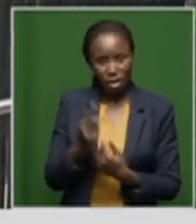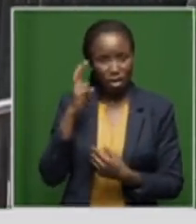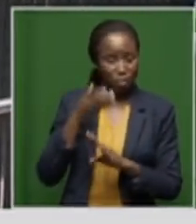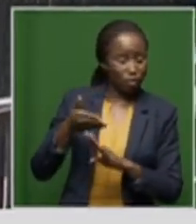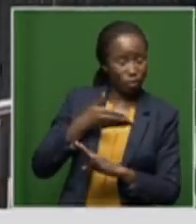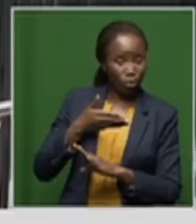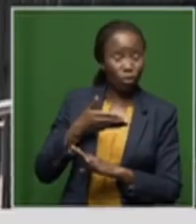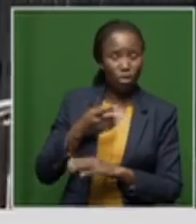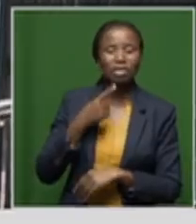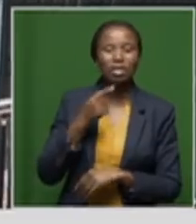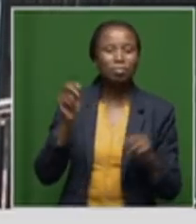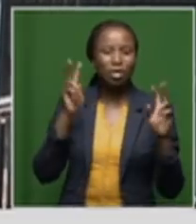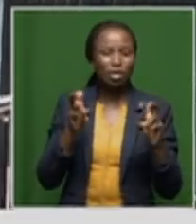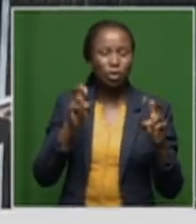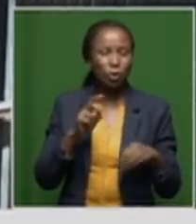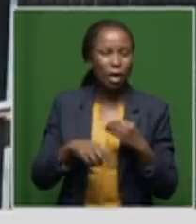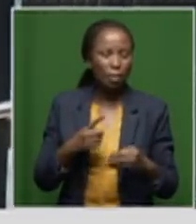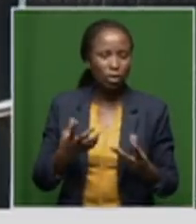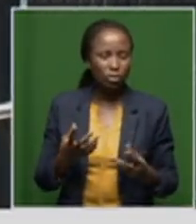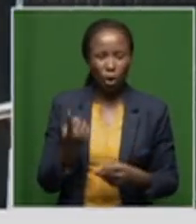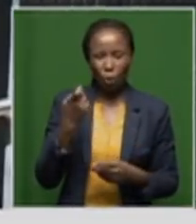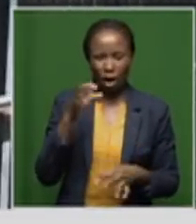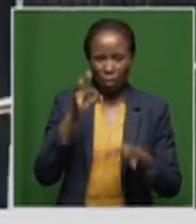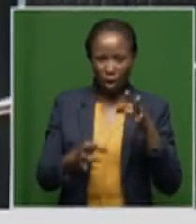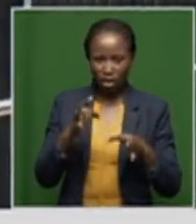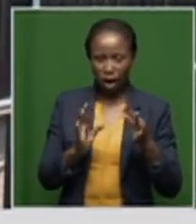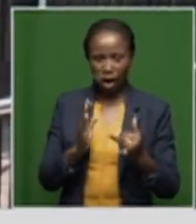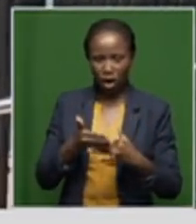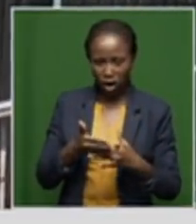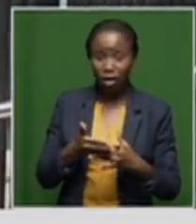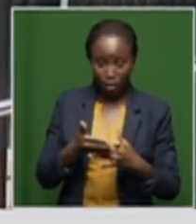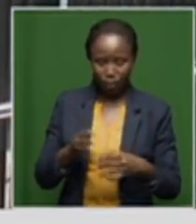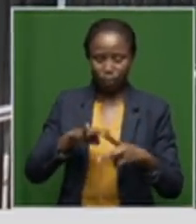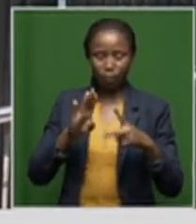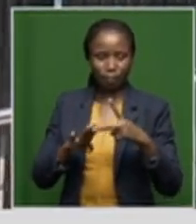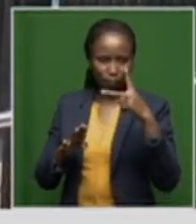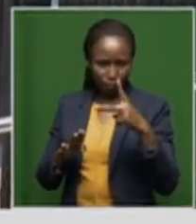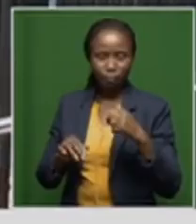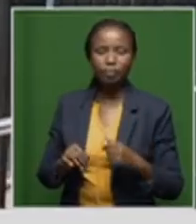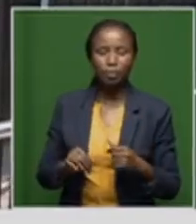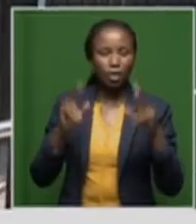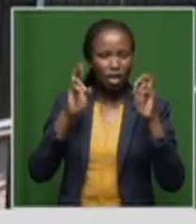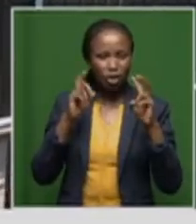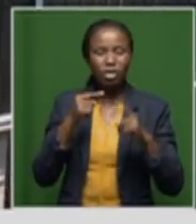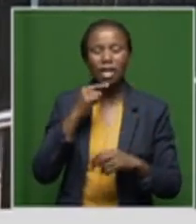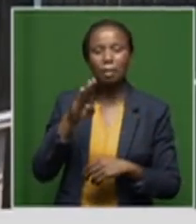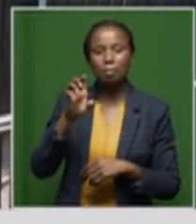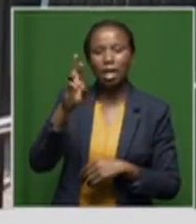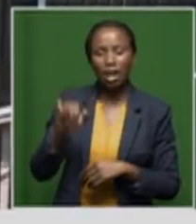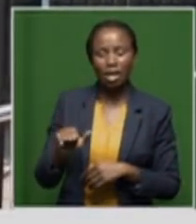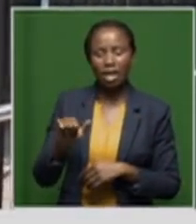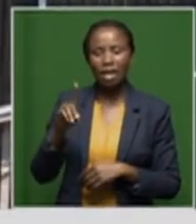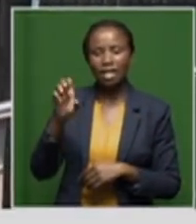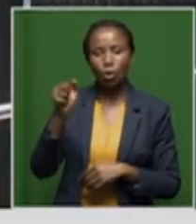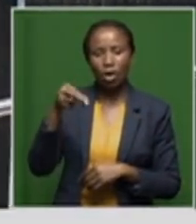moments ago, is the issue of, one, political interference, two, the issue that Billy Downer has been accused of